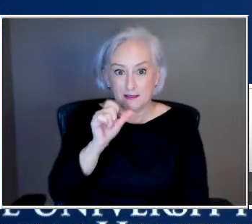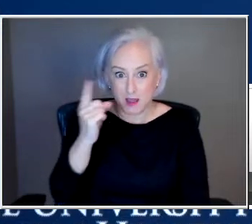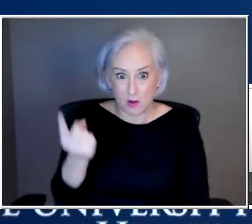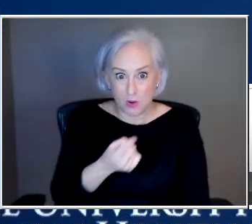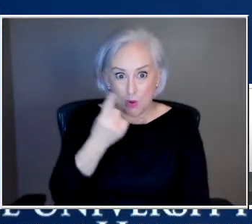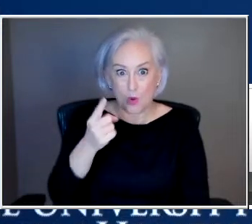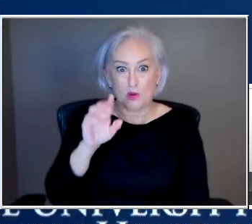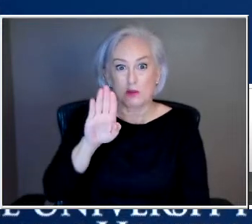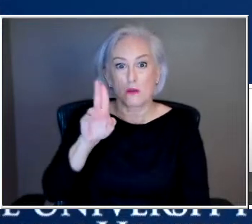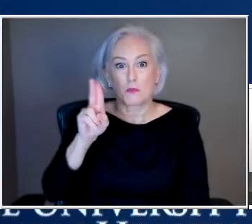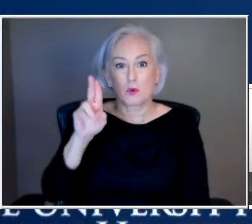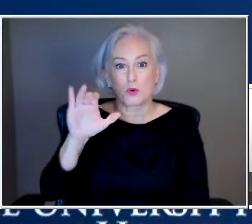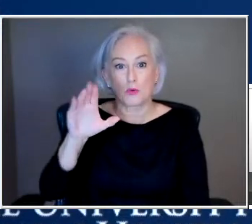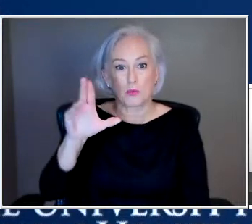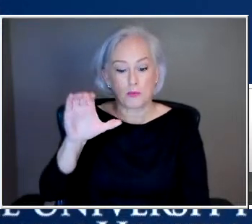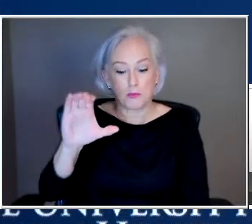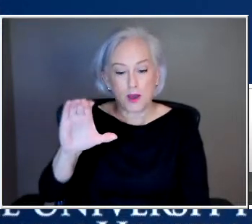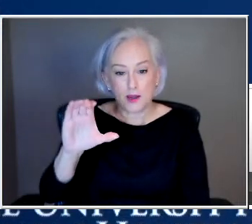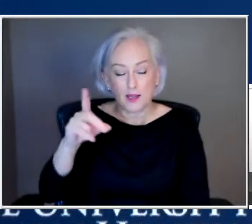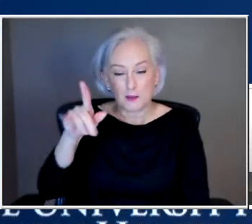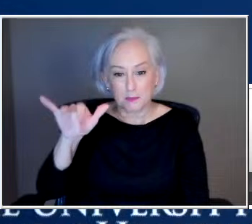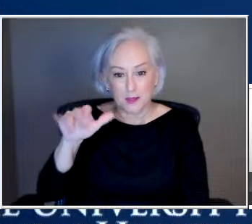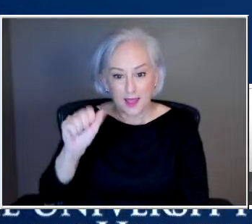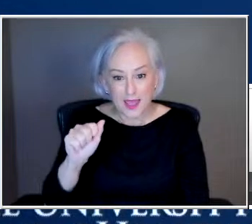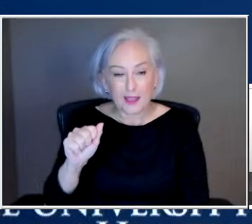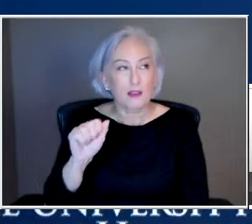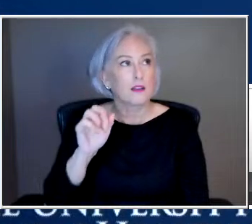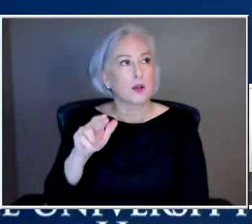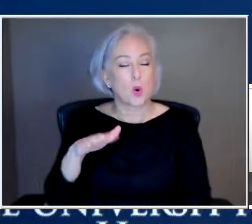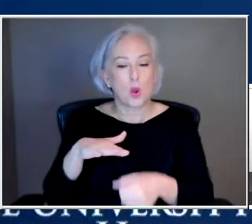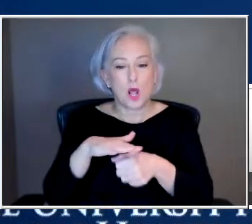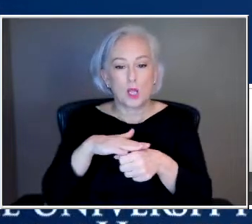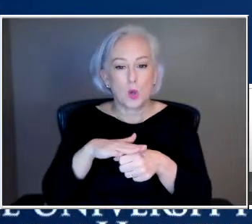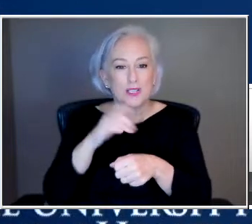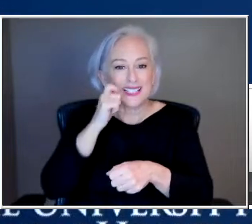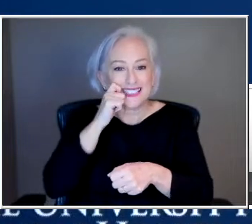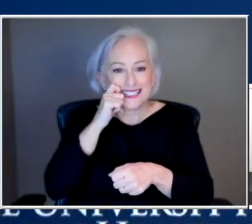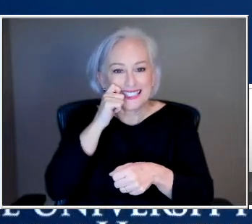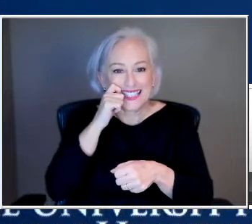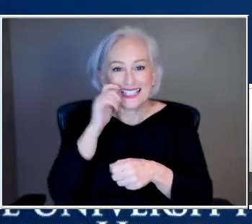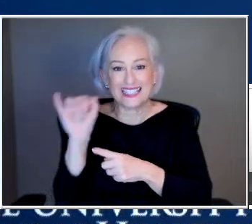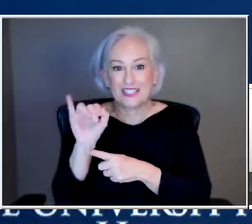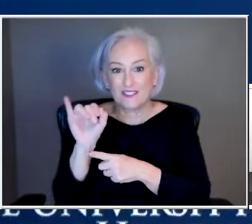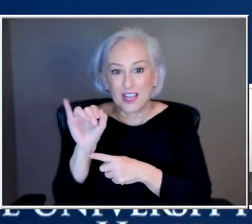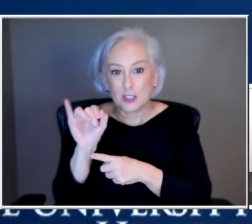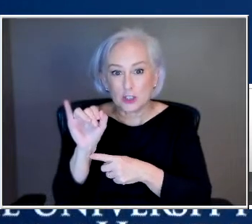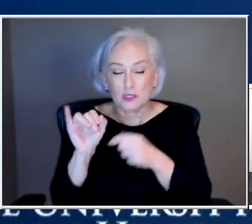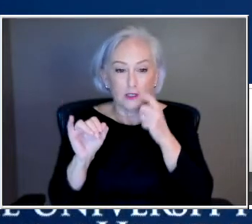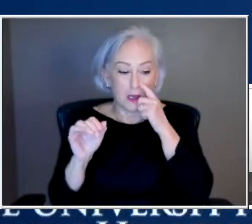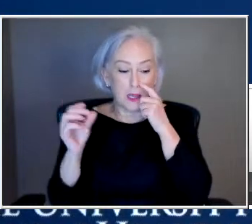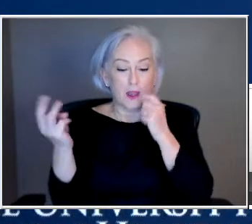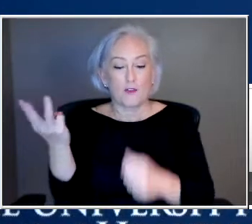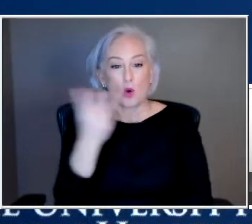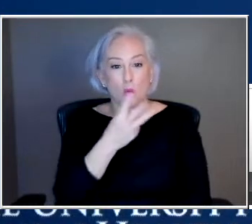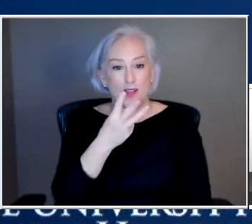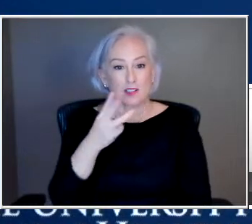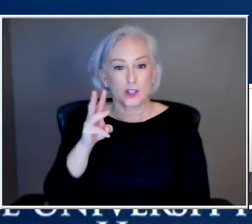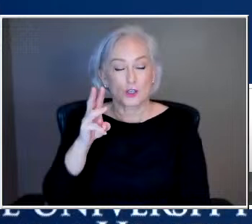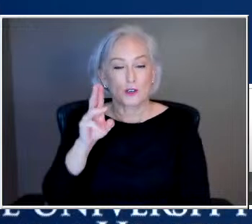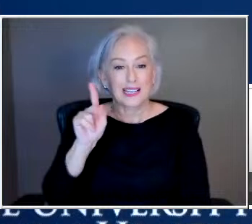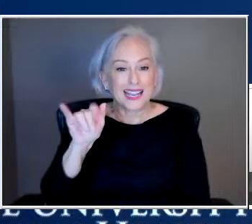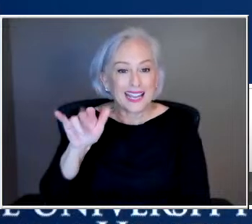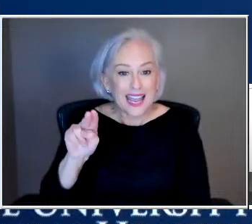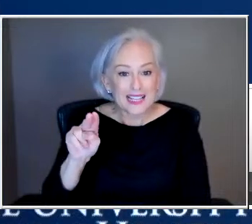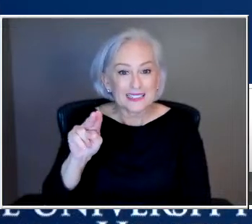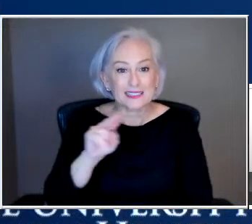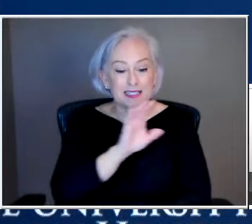but localized skin infections. For instance, in western Kansas and Colorado, in the Four Corners area, this bacteria